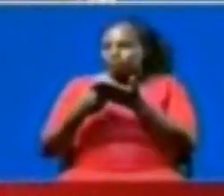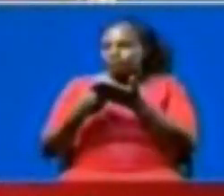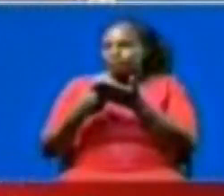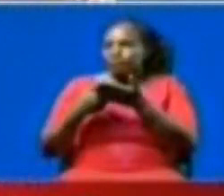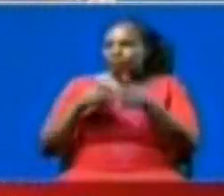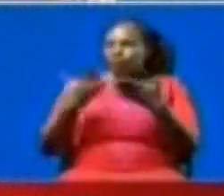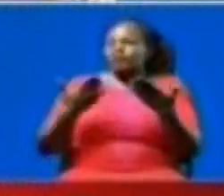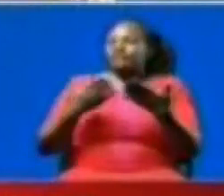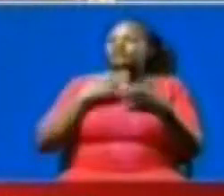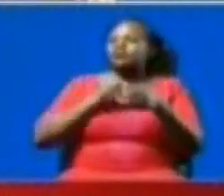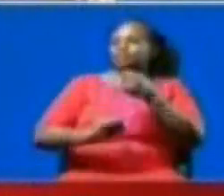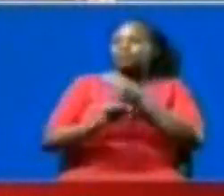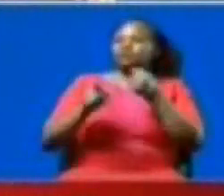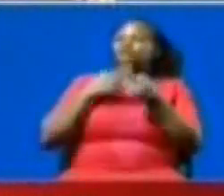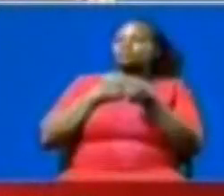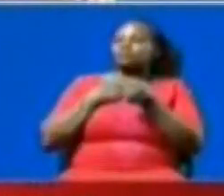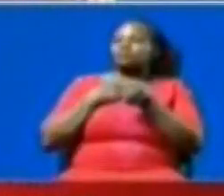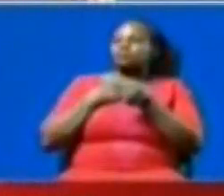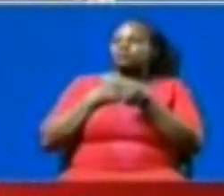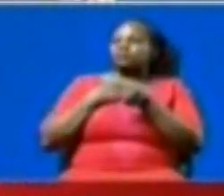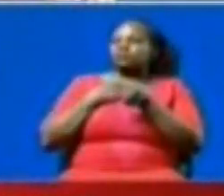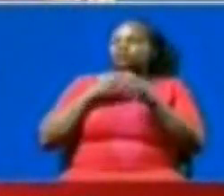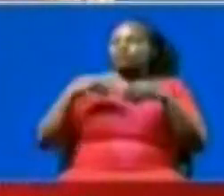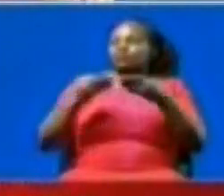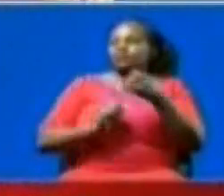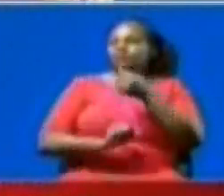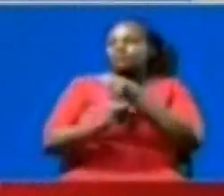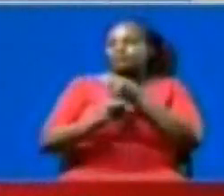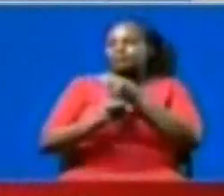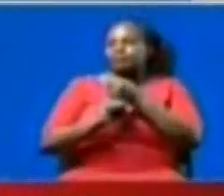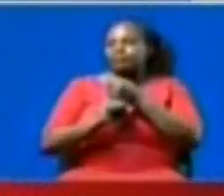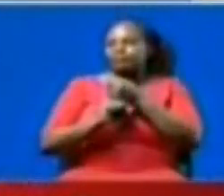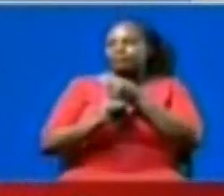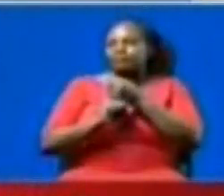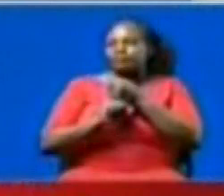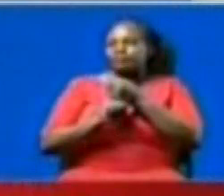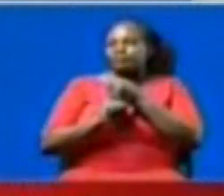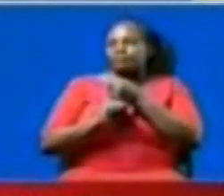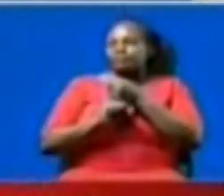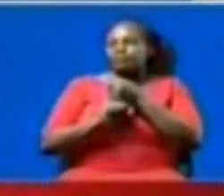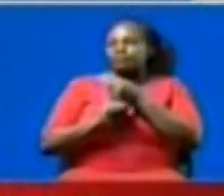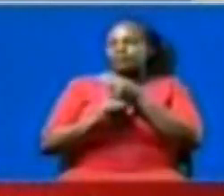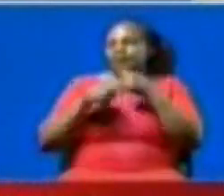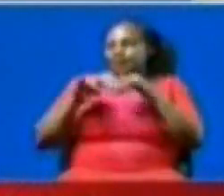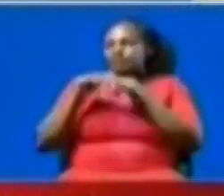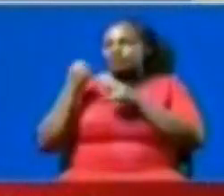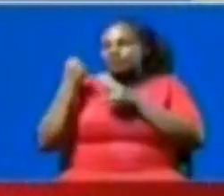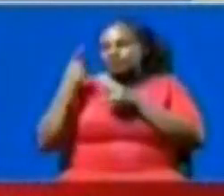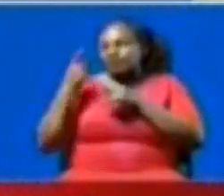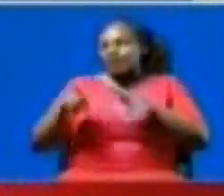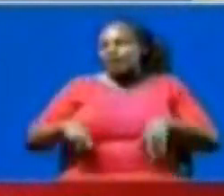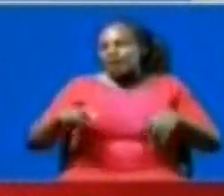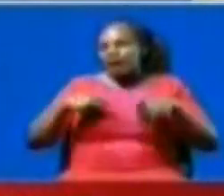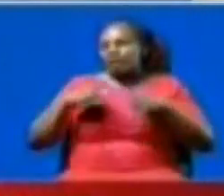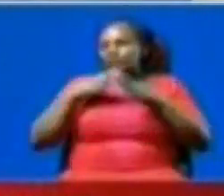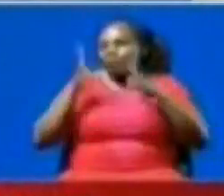and whatever support she needs, I'll be able to offer her that support. And I think she's grown to understand that, life is more